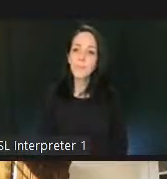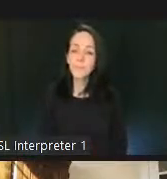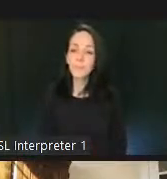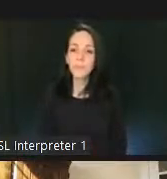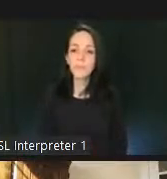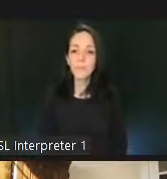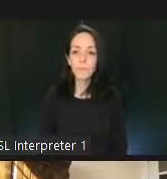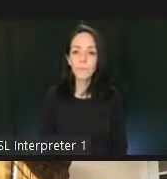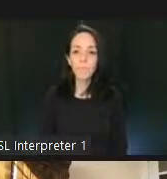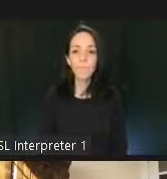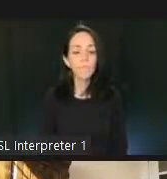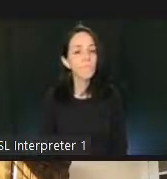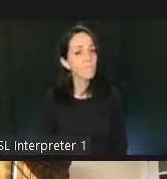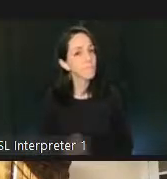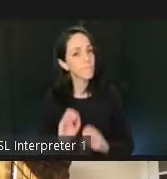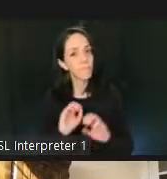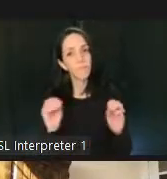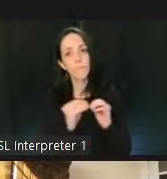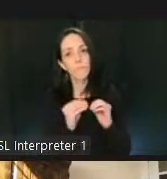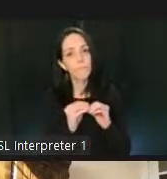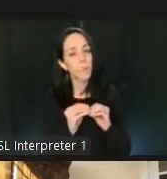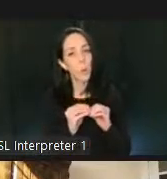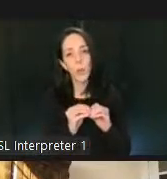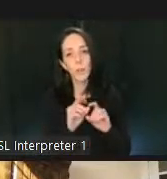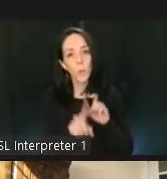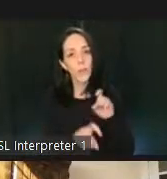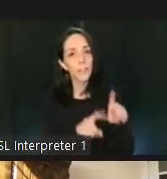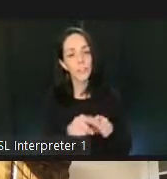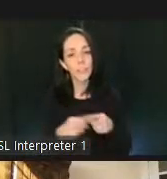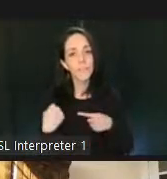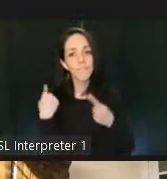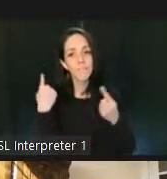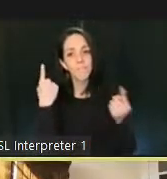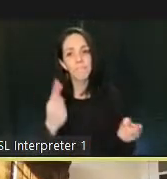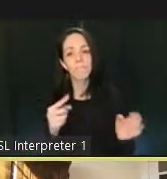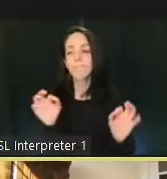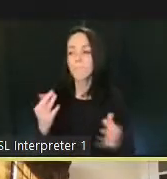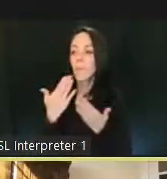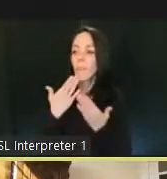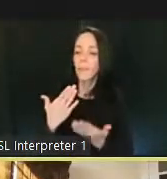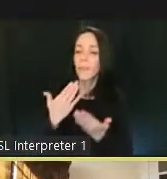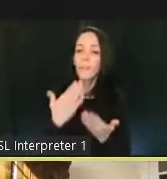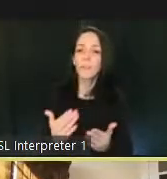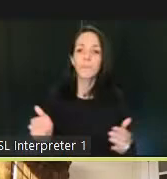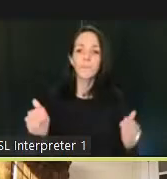Not seeing any additional questions, Chair Beachy. Thank you.